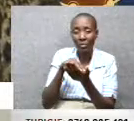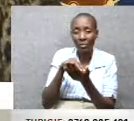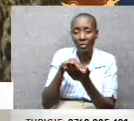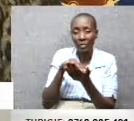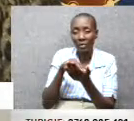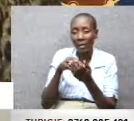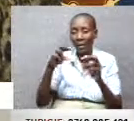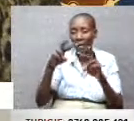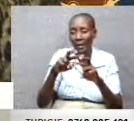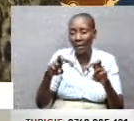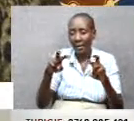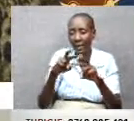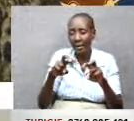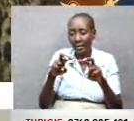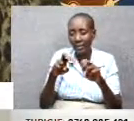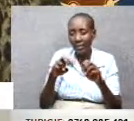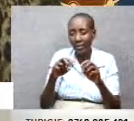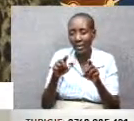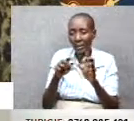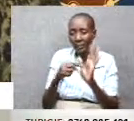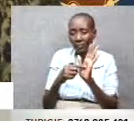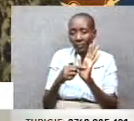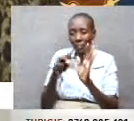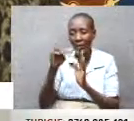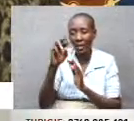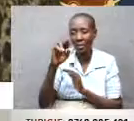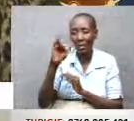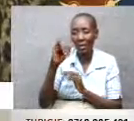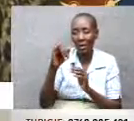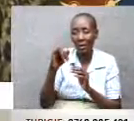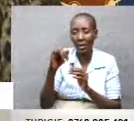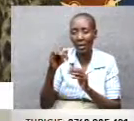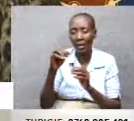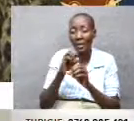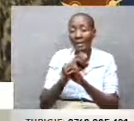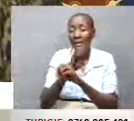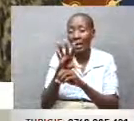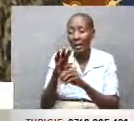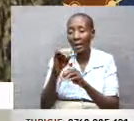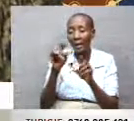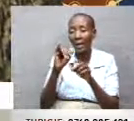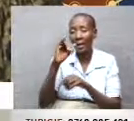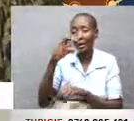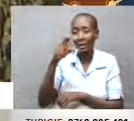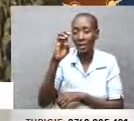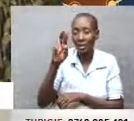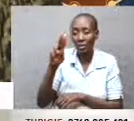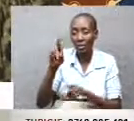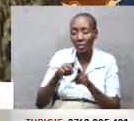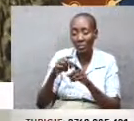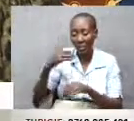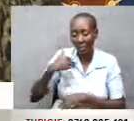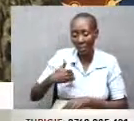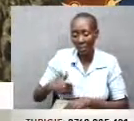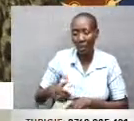diagnostics. We have MRIs, we have CT scans, we have ICUs, we have set up theaters across the 47